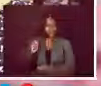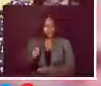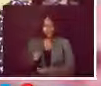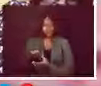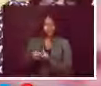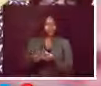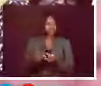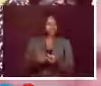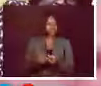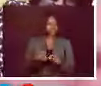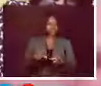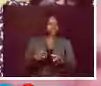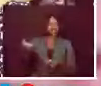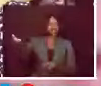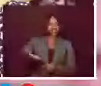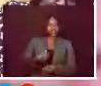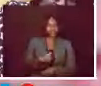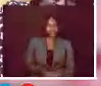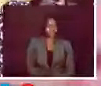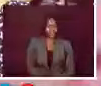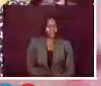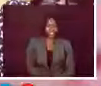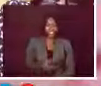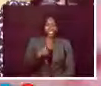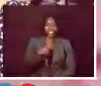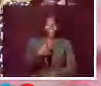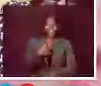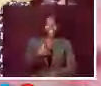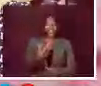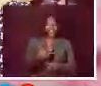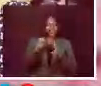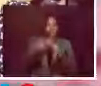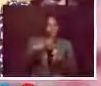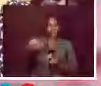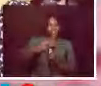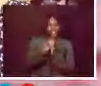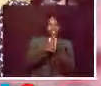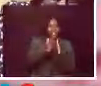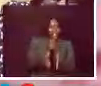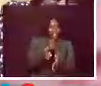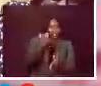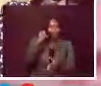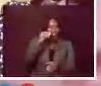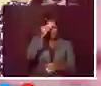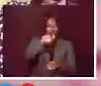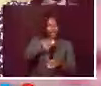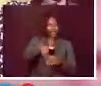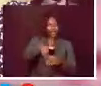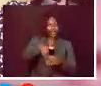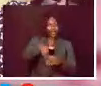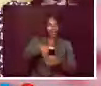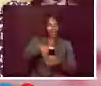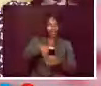Anytime I get a case, I will bring you as my lawyer because you know how to fight to the end. But, Council, not on